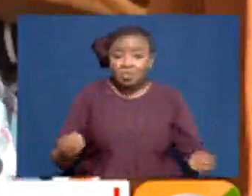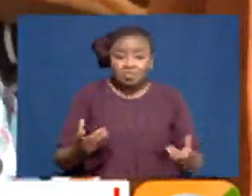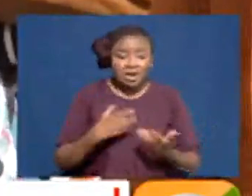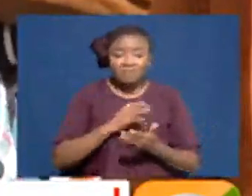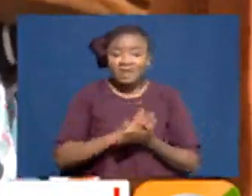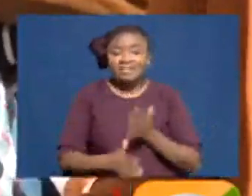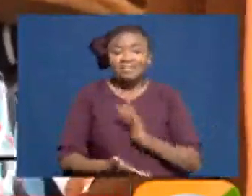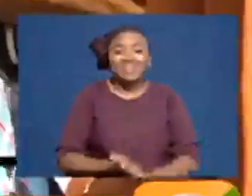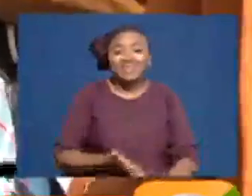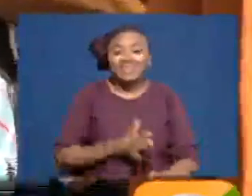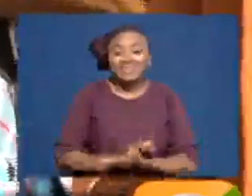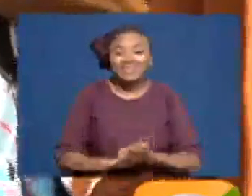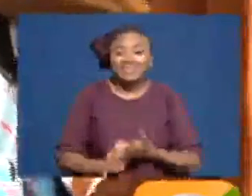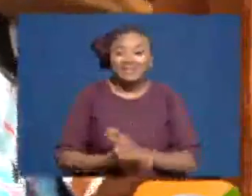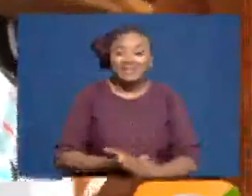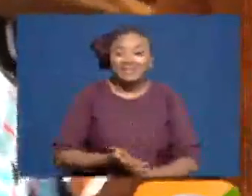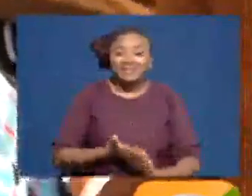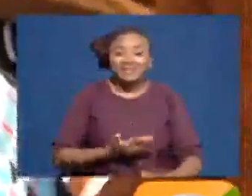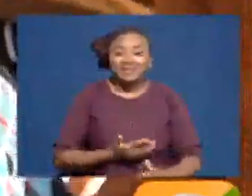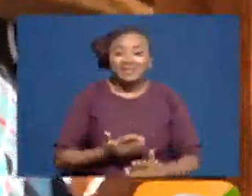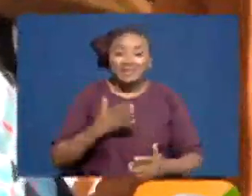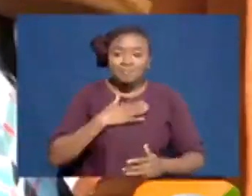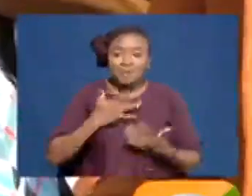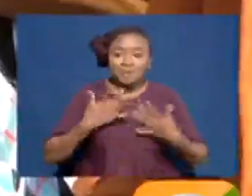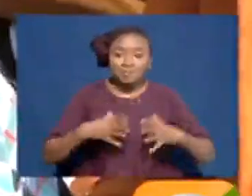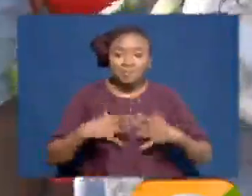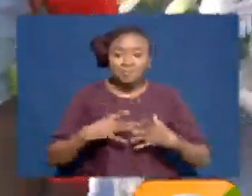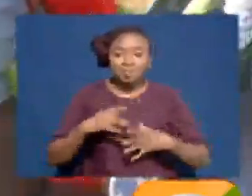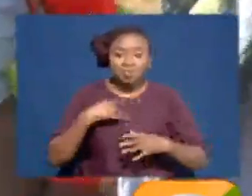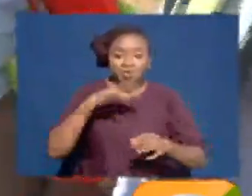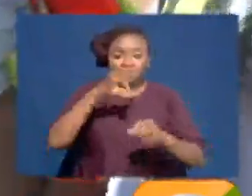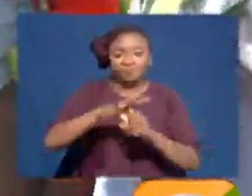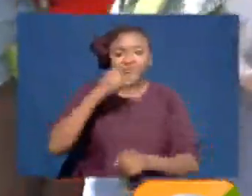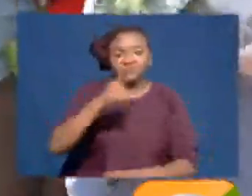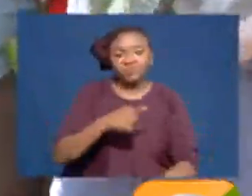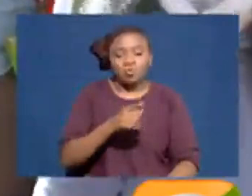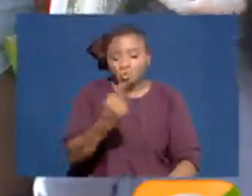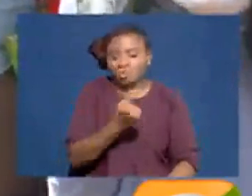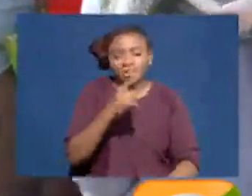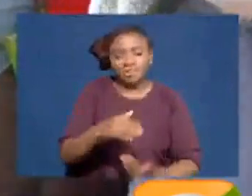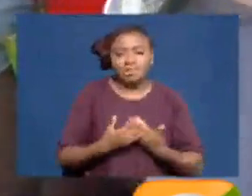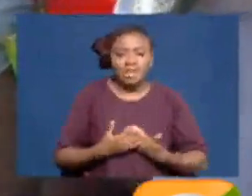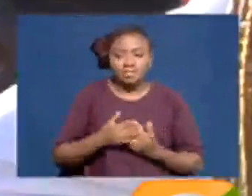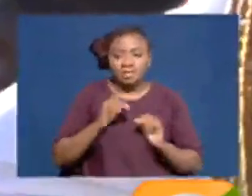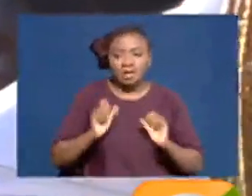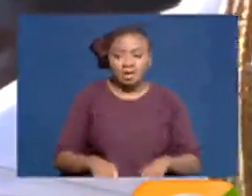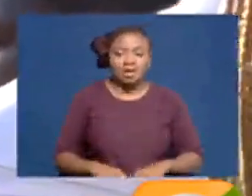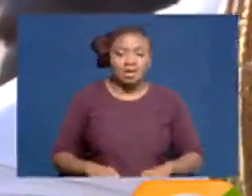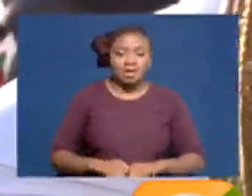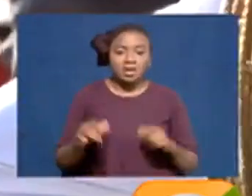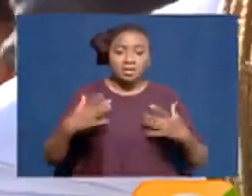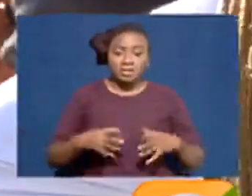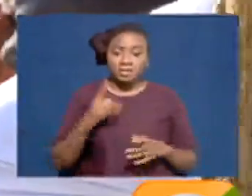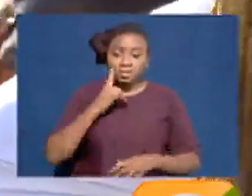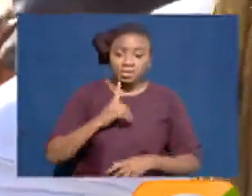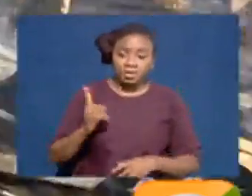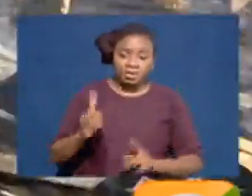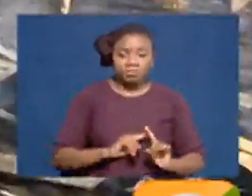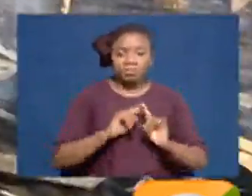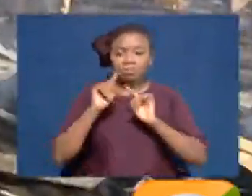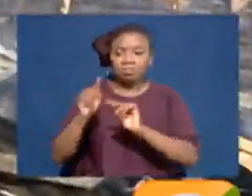niko naye ni watu wetu wale tulichagua. Some residents scoffed at the Nyamira County Disaster Management for a